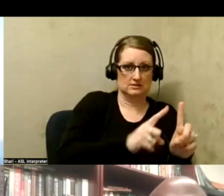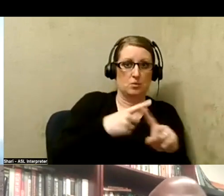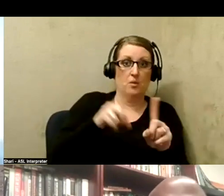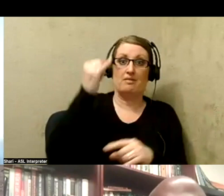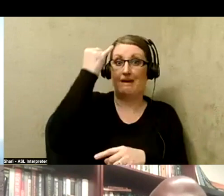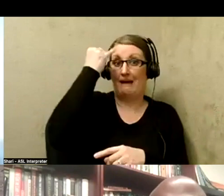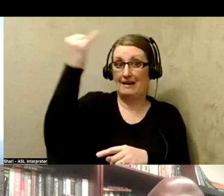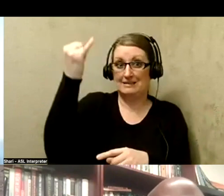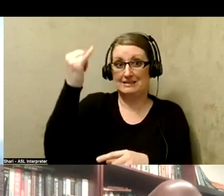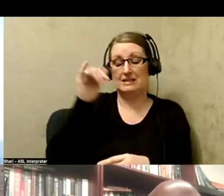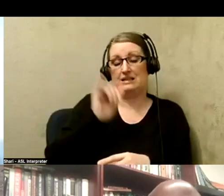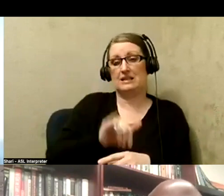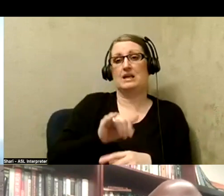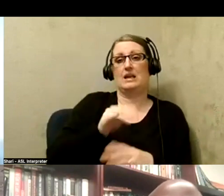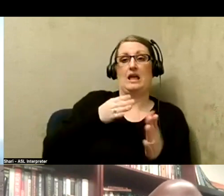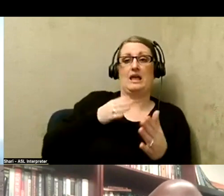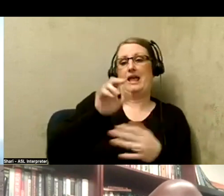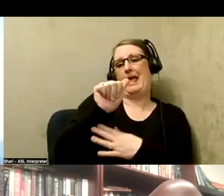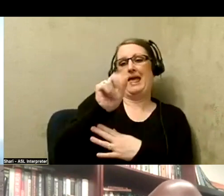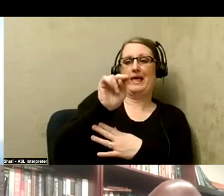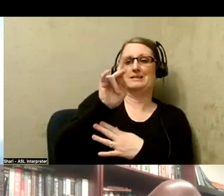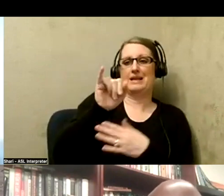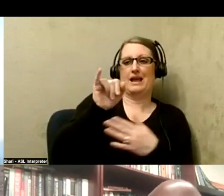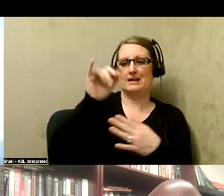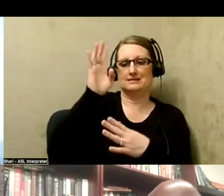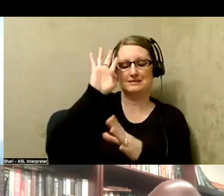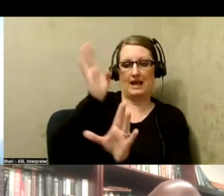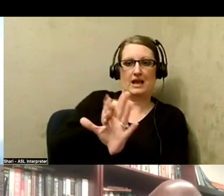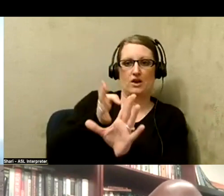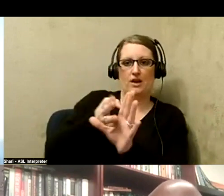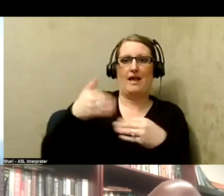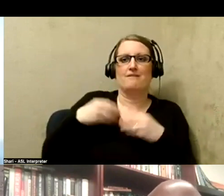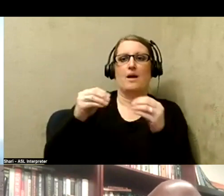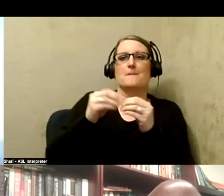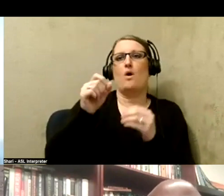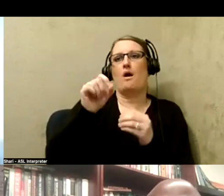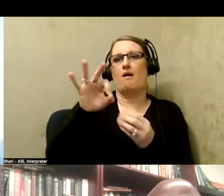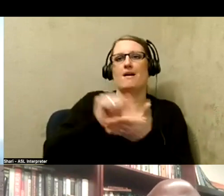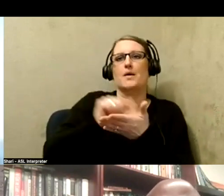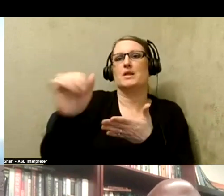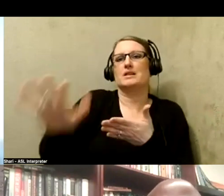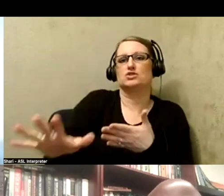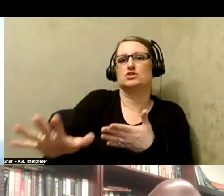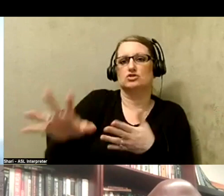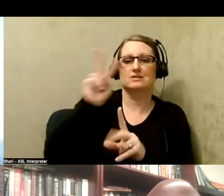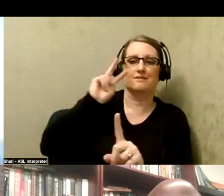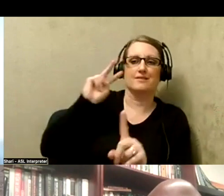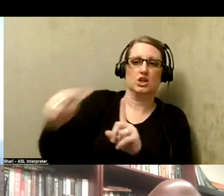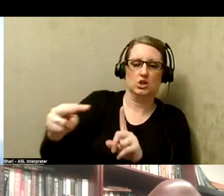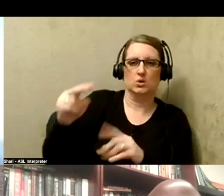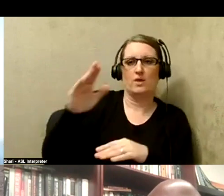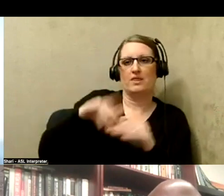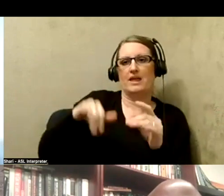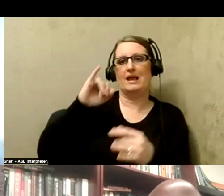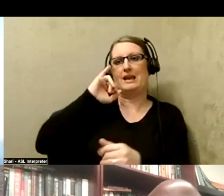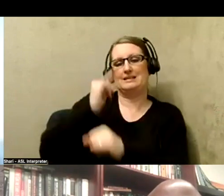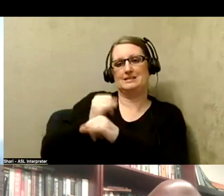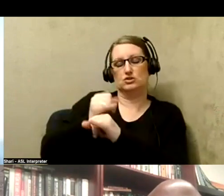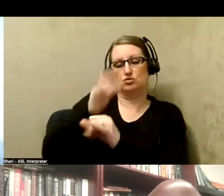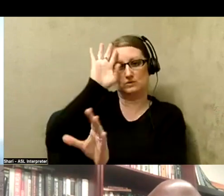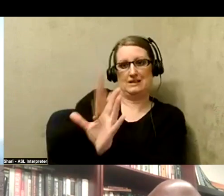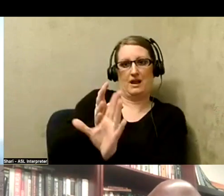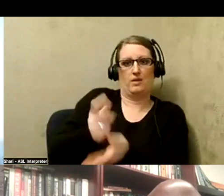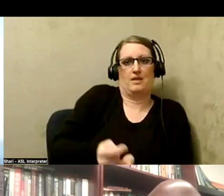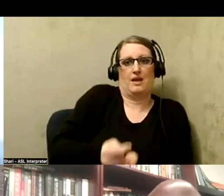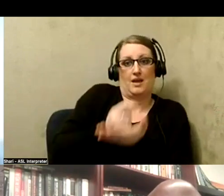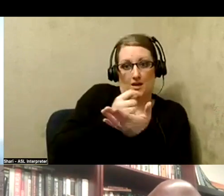think anti-psychiatry having a more abolitionist view in some ways than institutional psychotherapy, in that